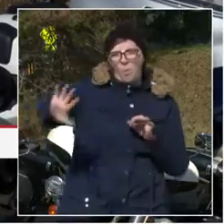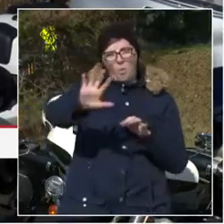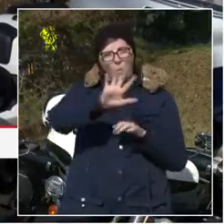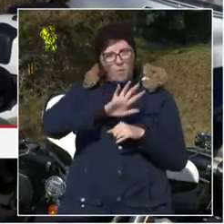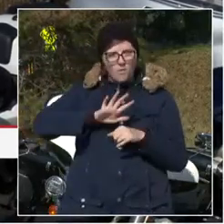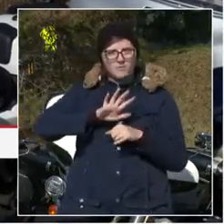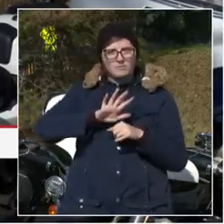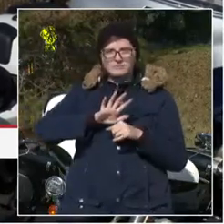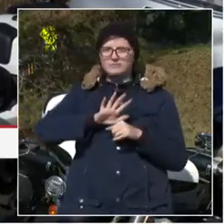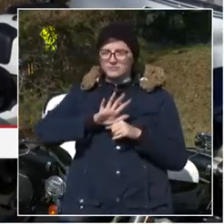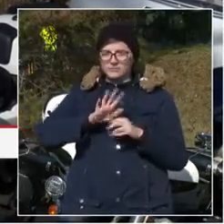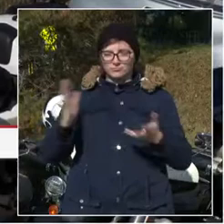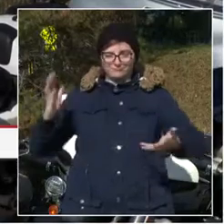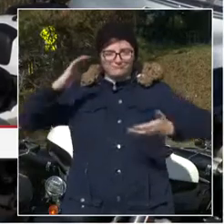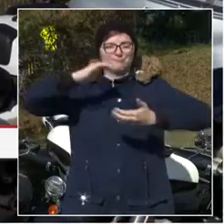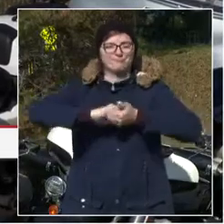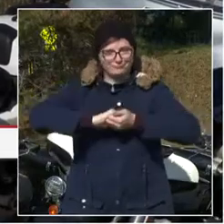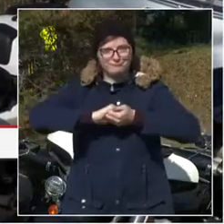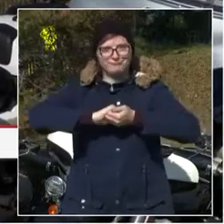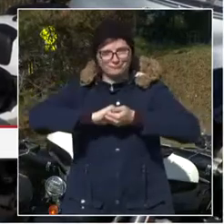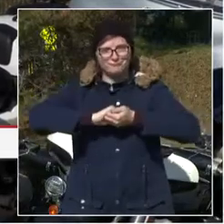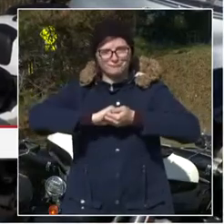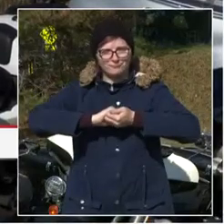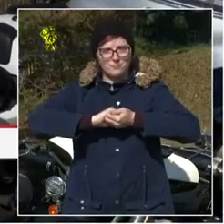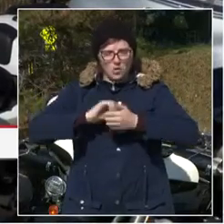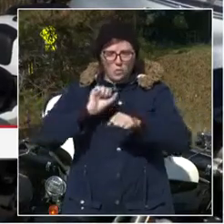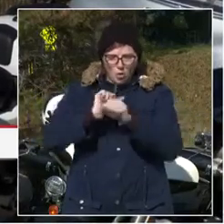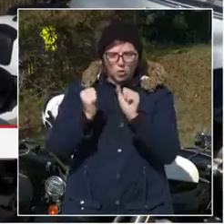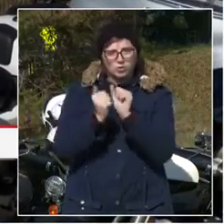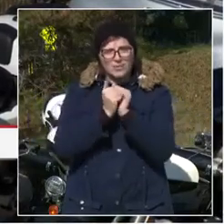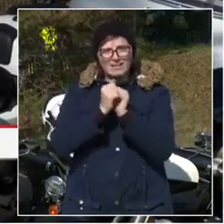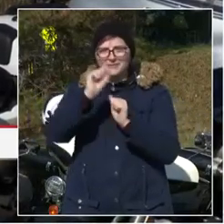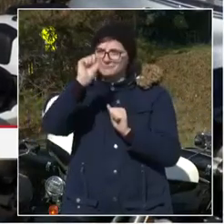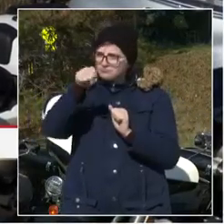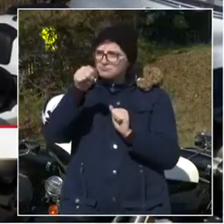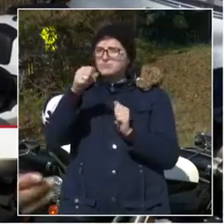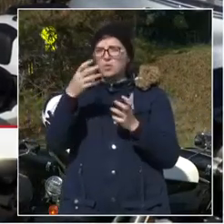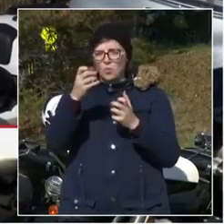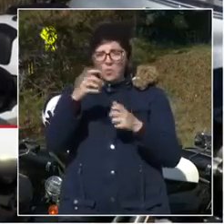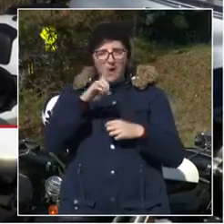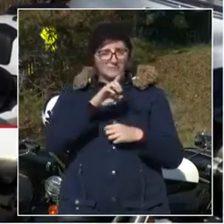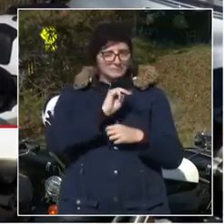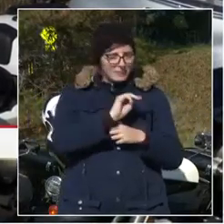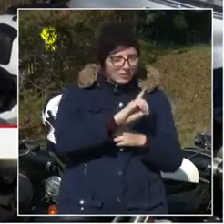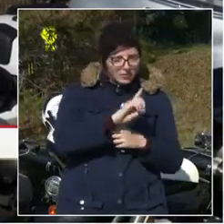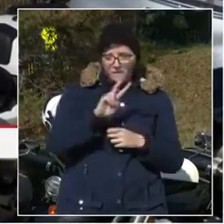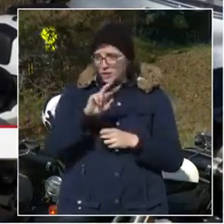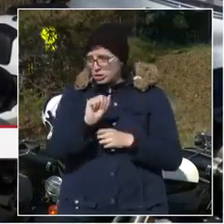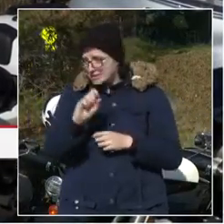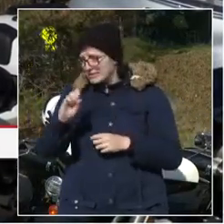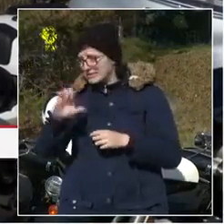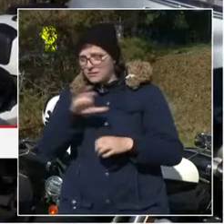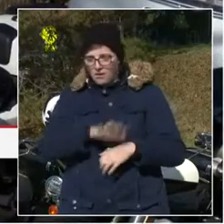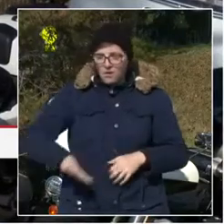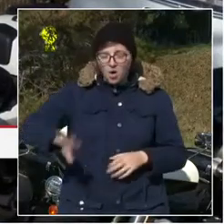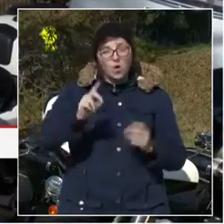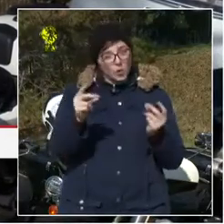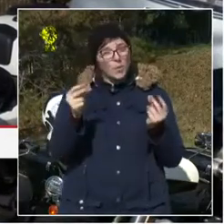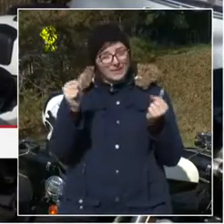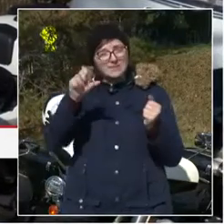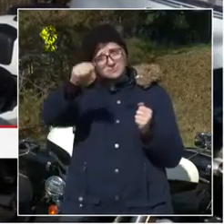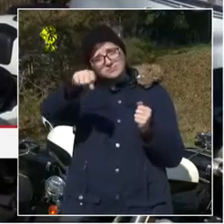speak in one voice. That, yes, we want to get around the region and we want to do it quickly, but it's